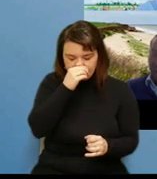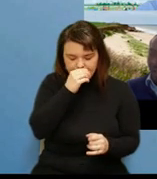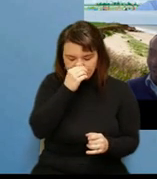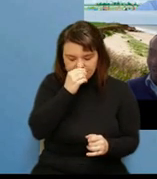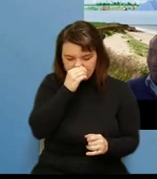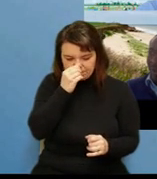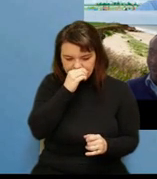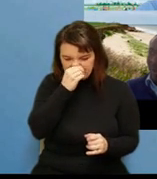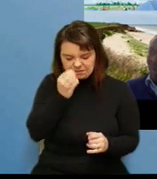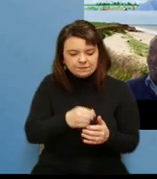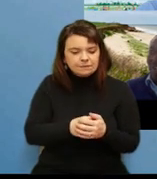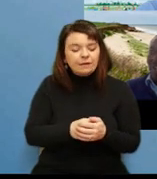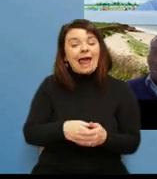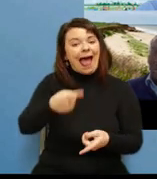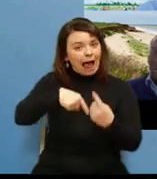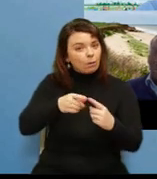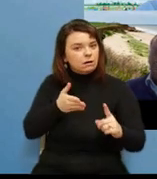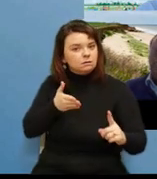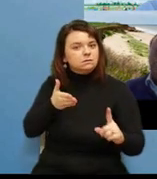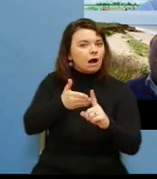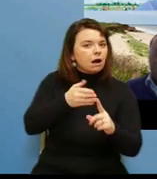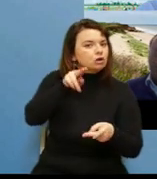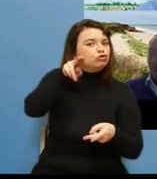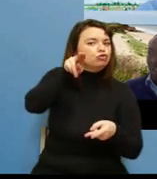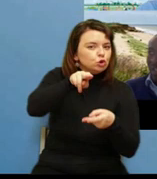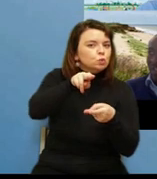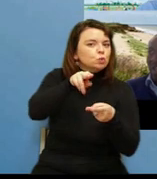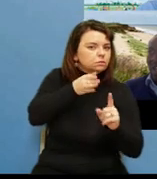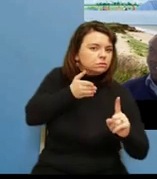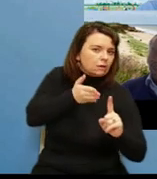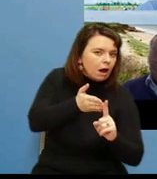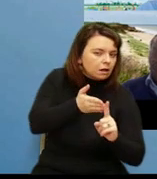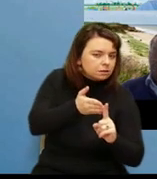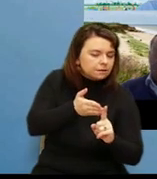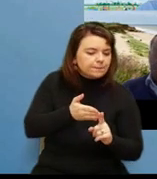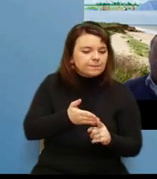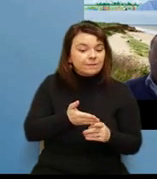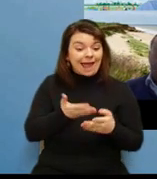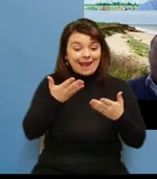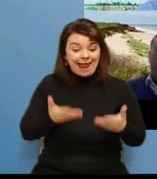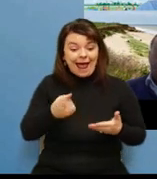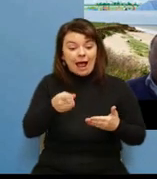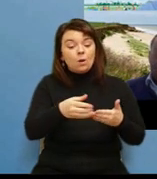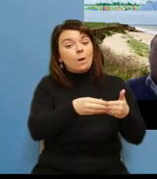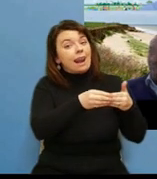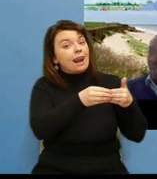is our targets were reduced by that locality, and they are now leading